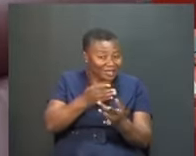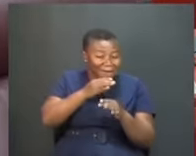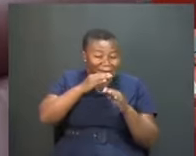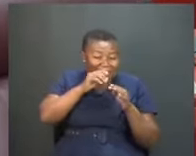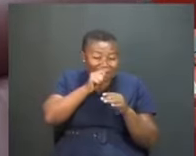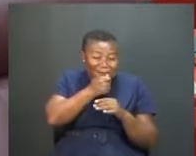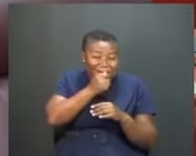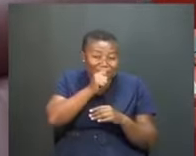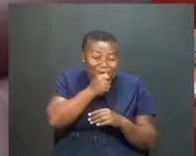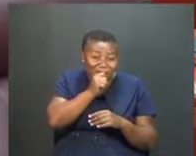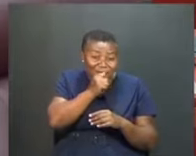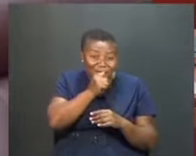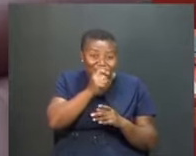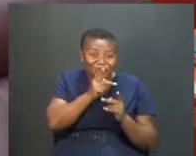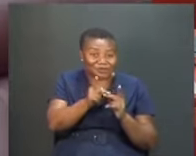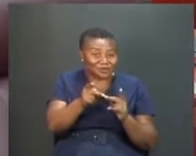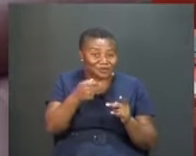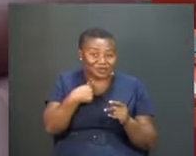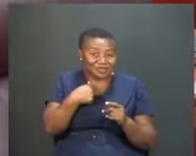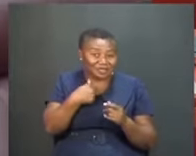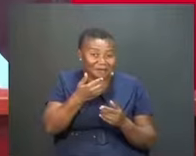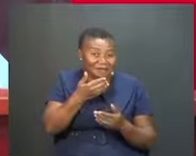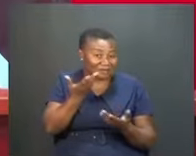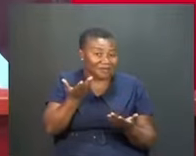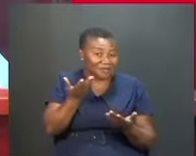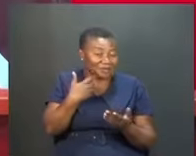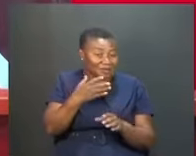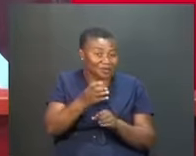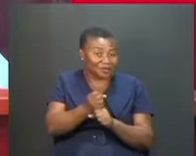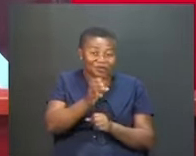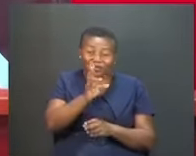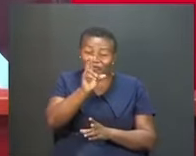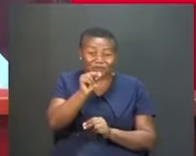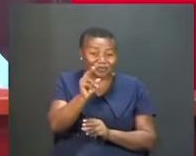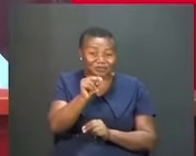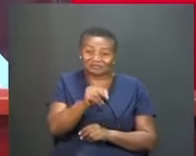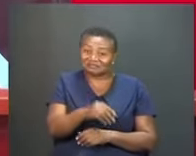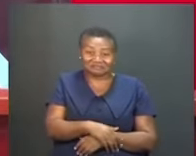we so I'm on all fours. So I'm on all fours. So I do respect.